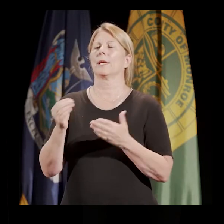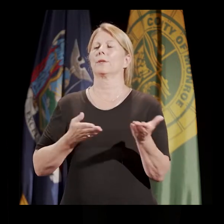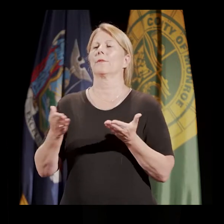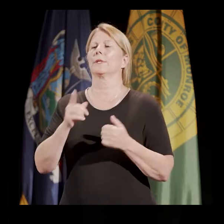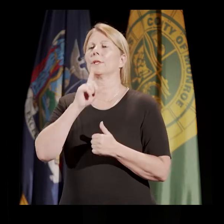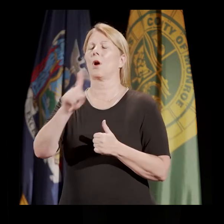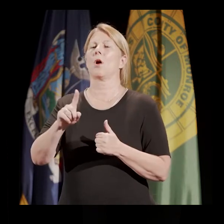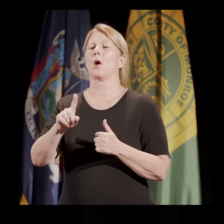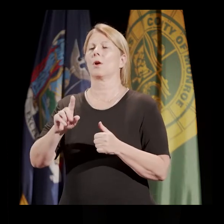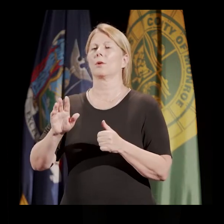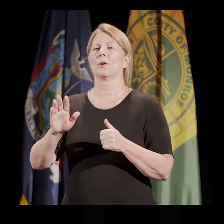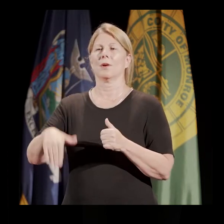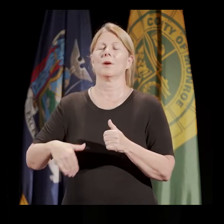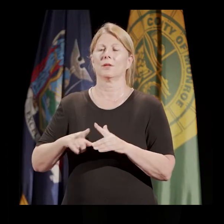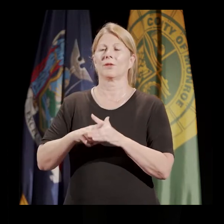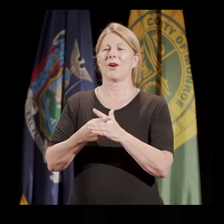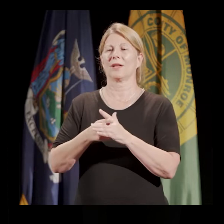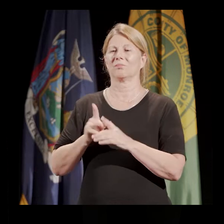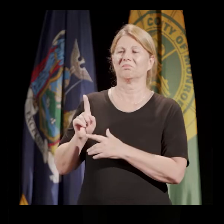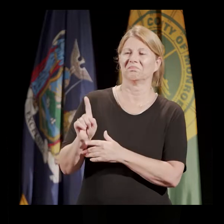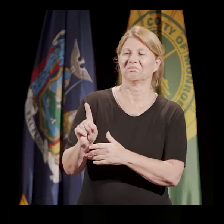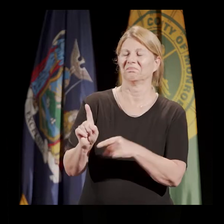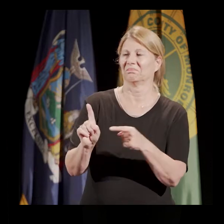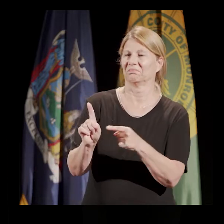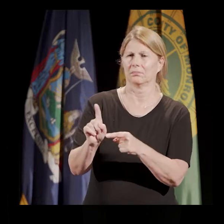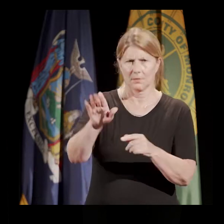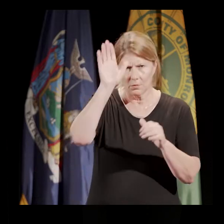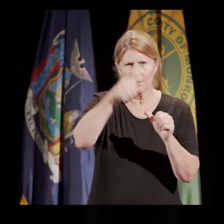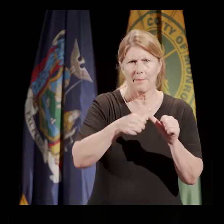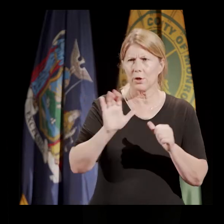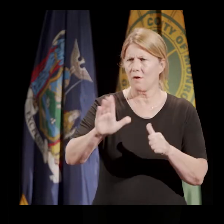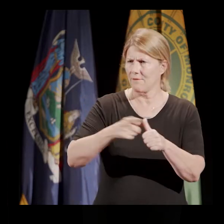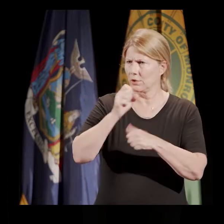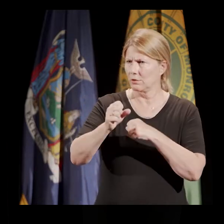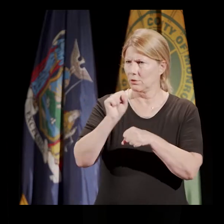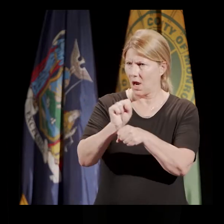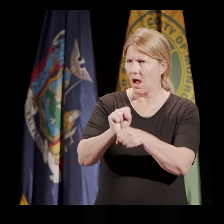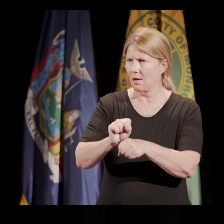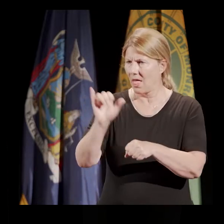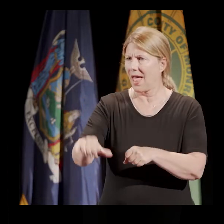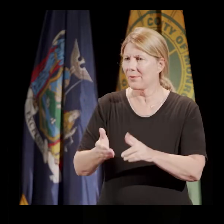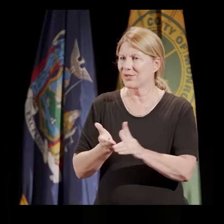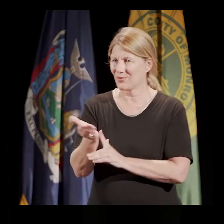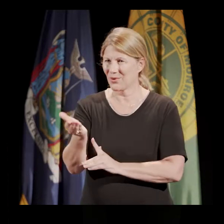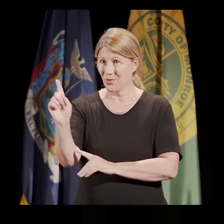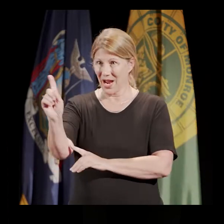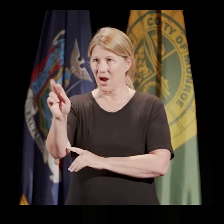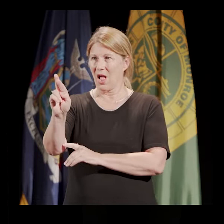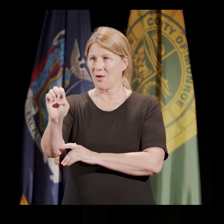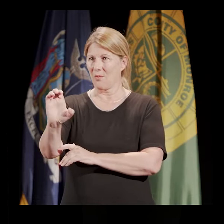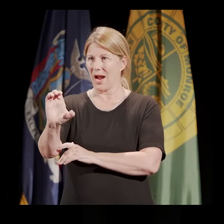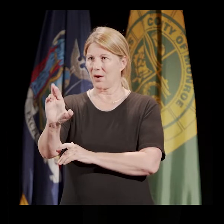us may remember your first job. I remember one of my first jobs, and it was through city recreation. That transformed my